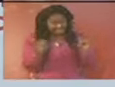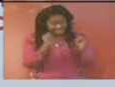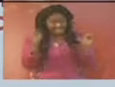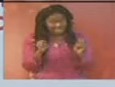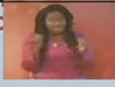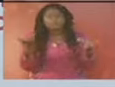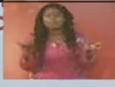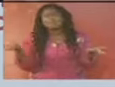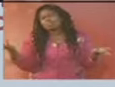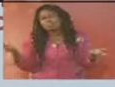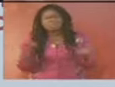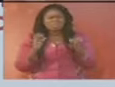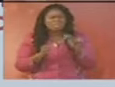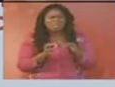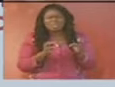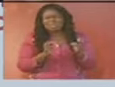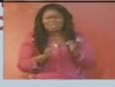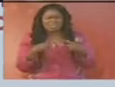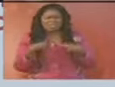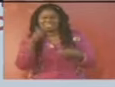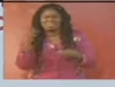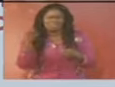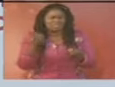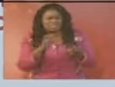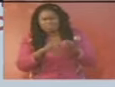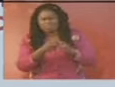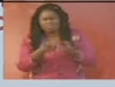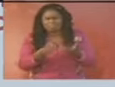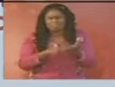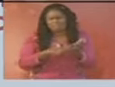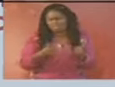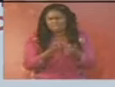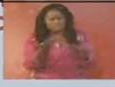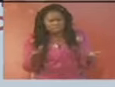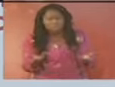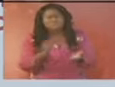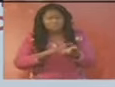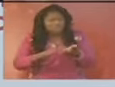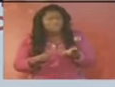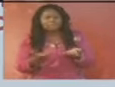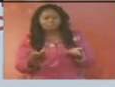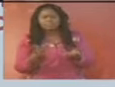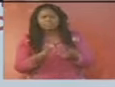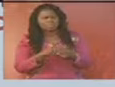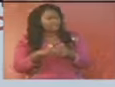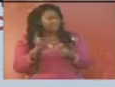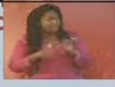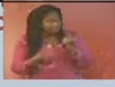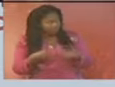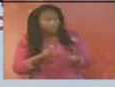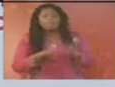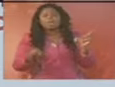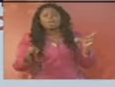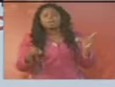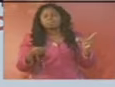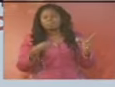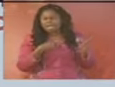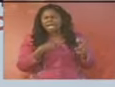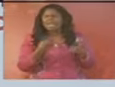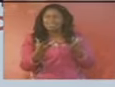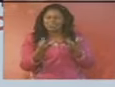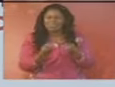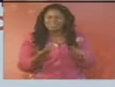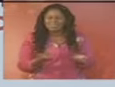or important during the week. So as much as I would like to be here as often as possible, please